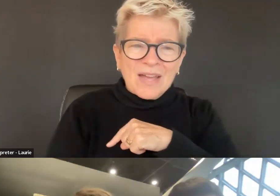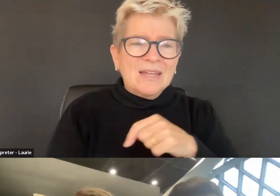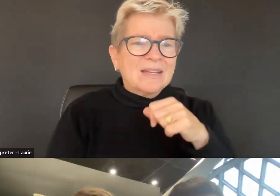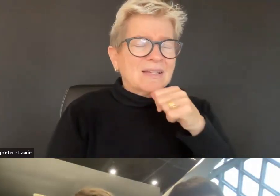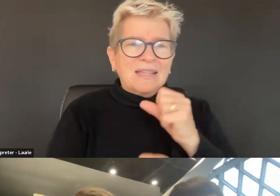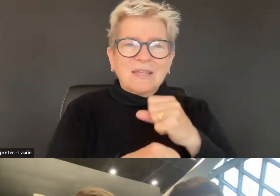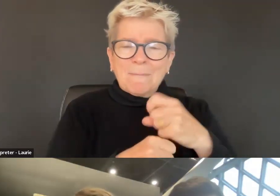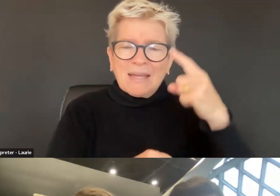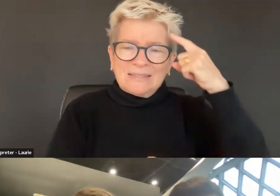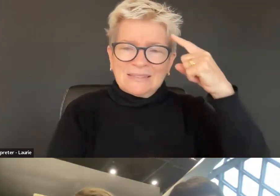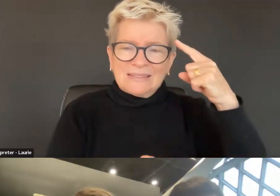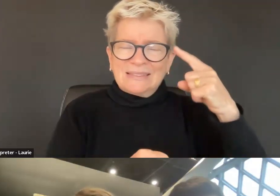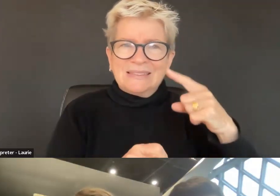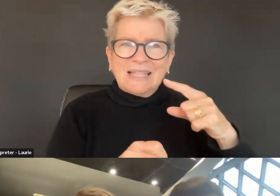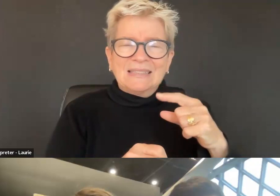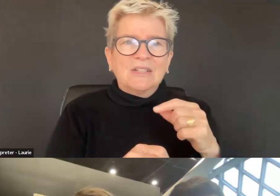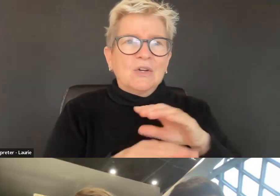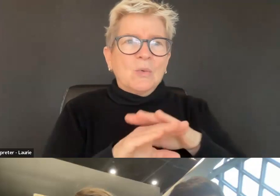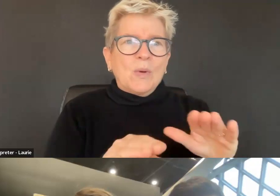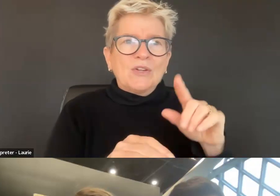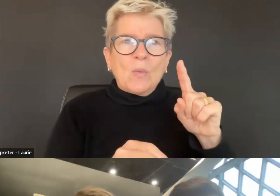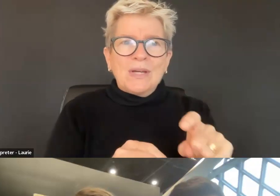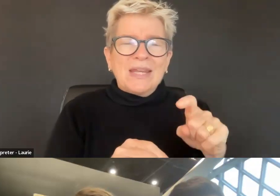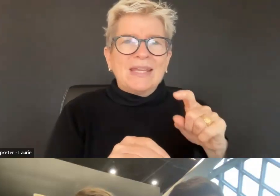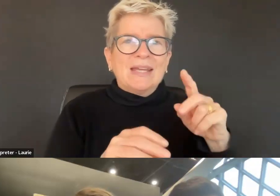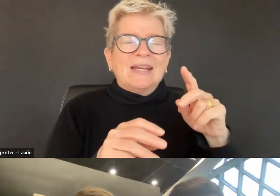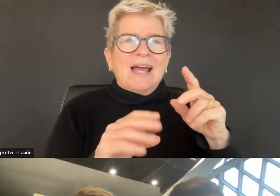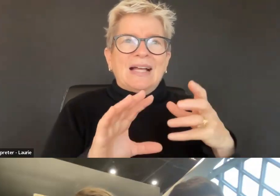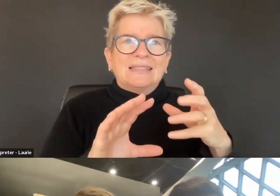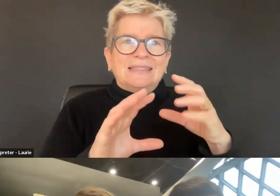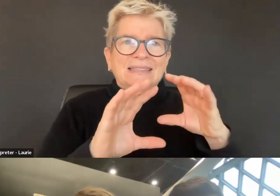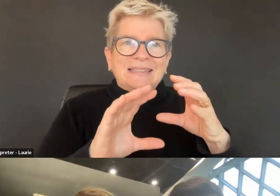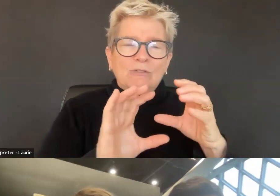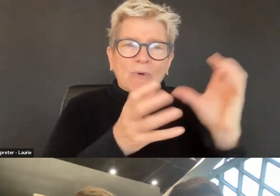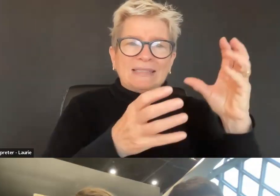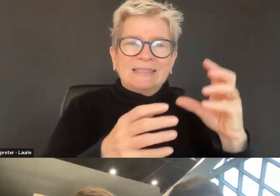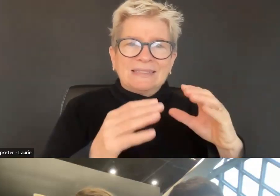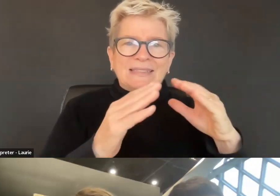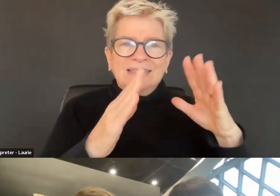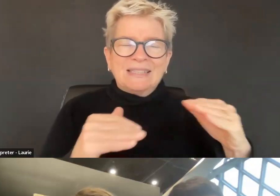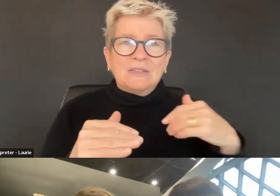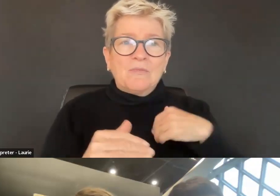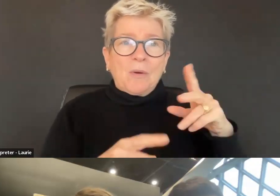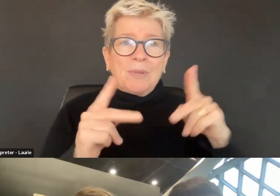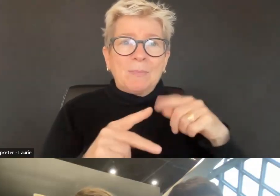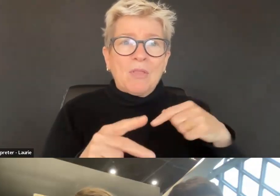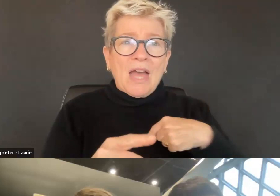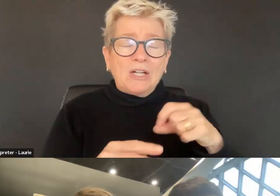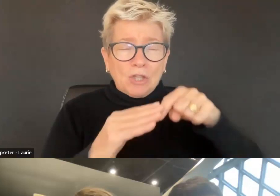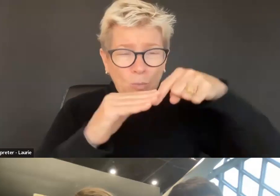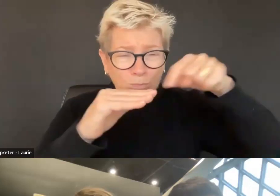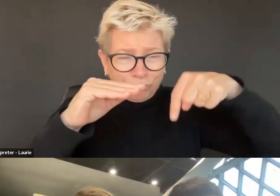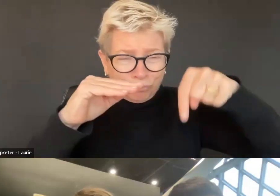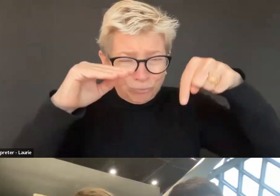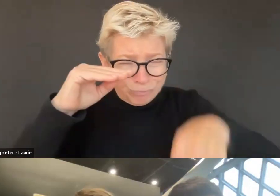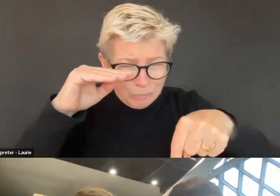response system that needs people to be in dire crisis to be eligible for care. If we're really to build a good system, we have to ensure